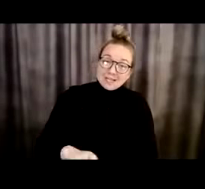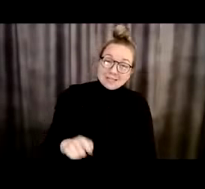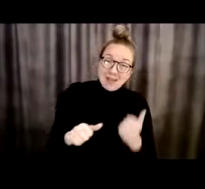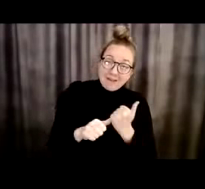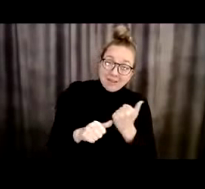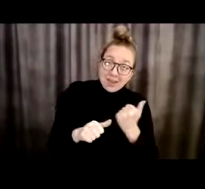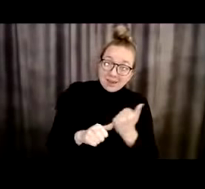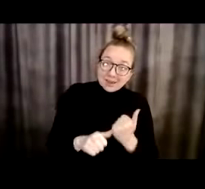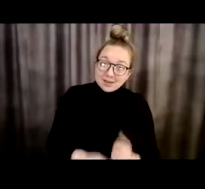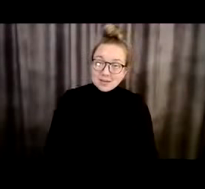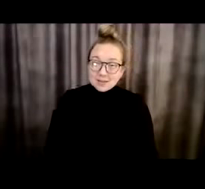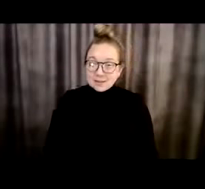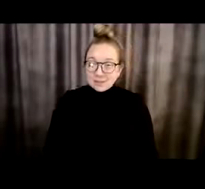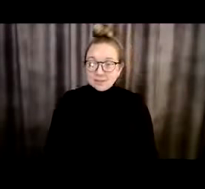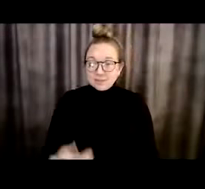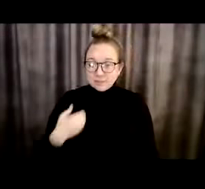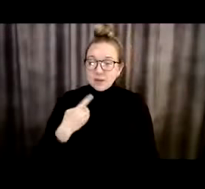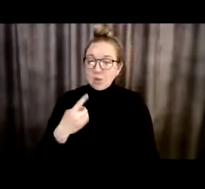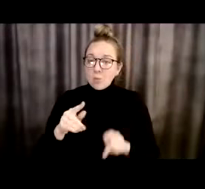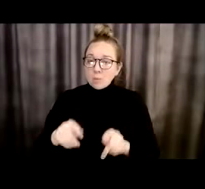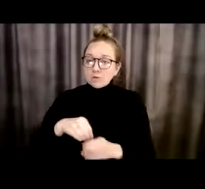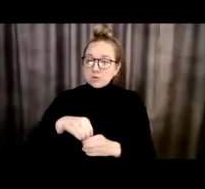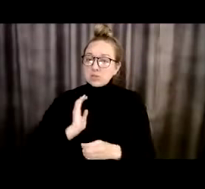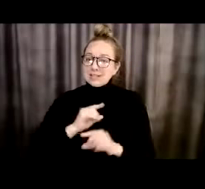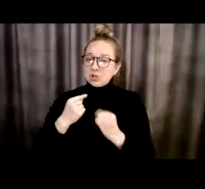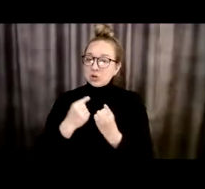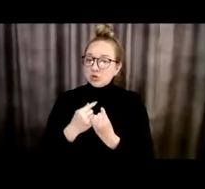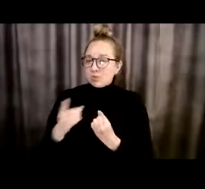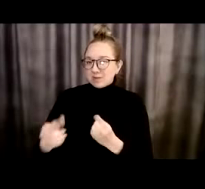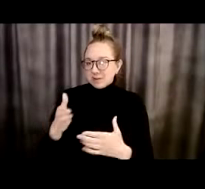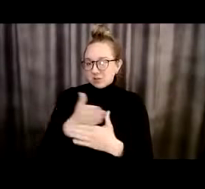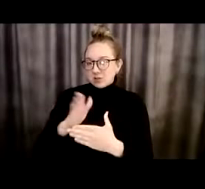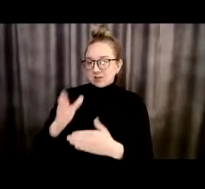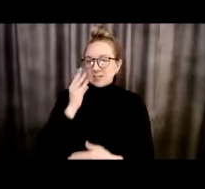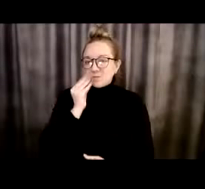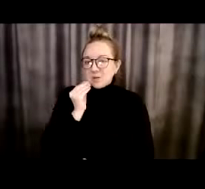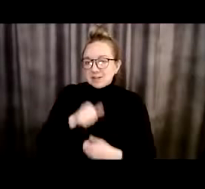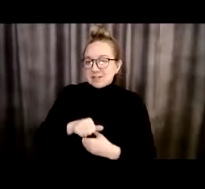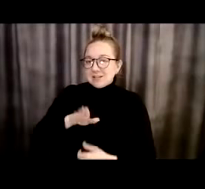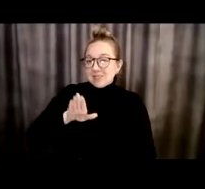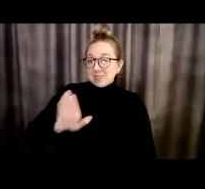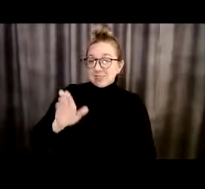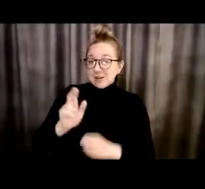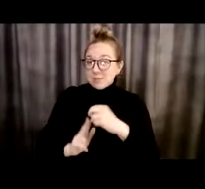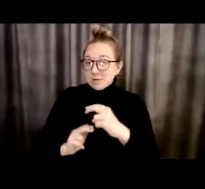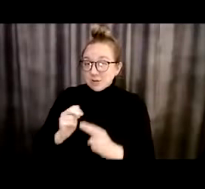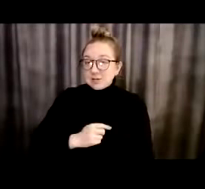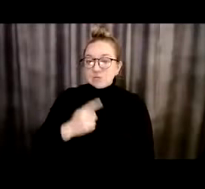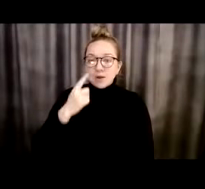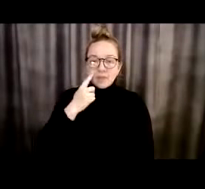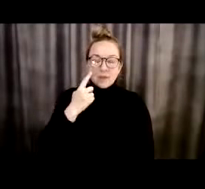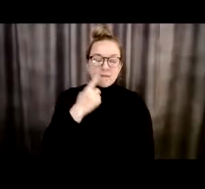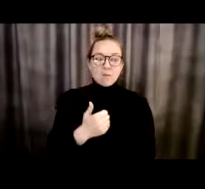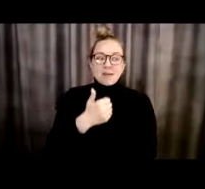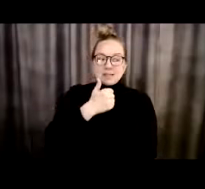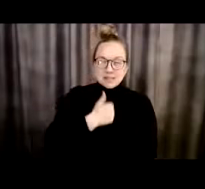and he shared some experiences within his building. So I think even for myself, just informing the